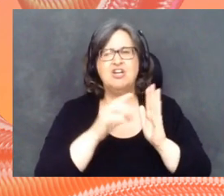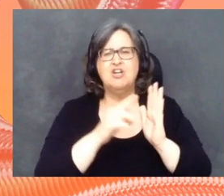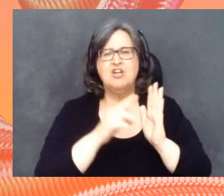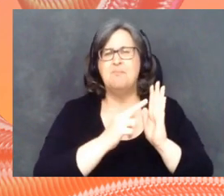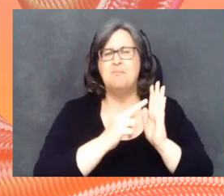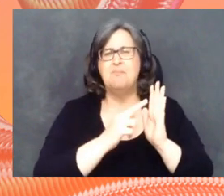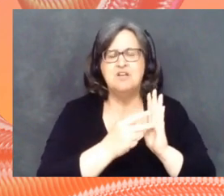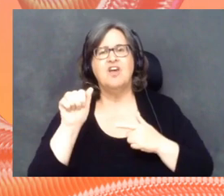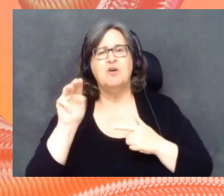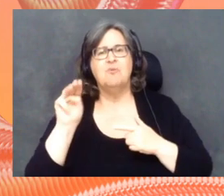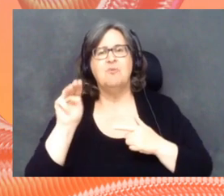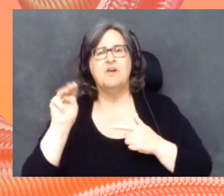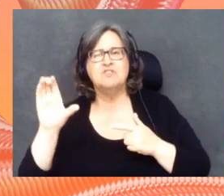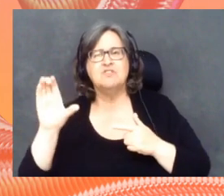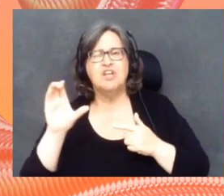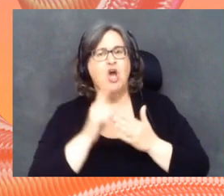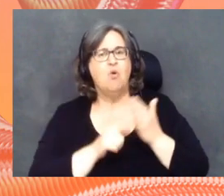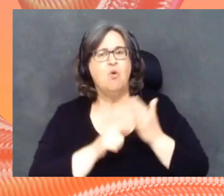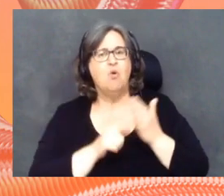inside of broader movements?